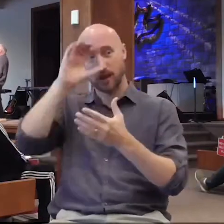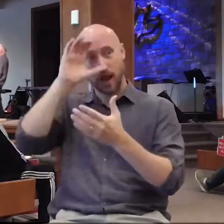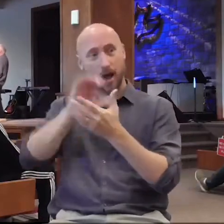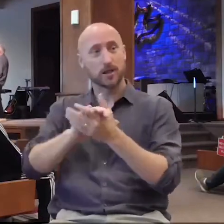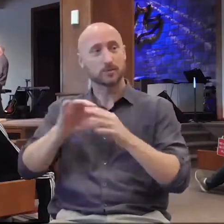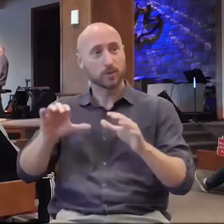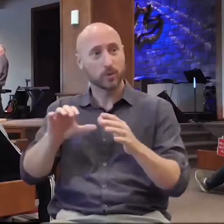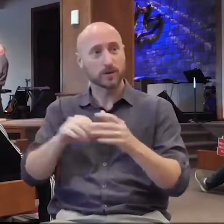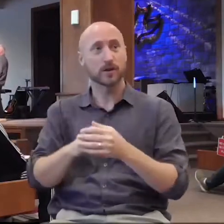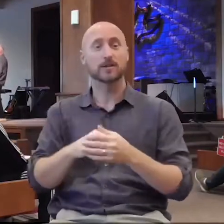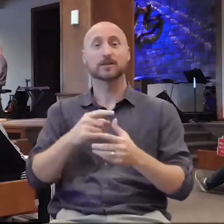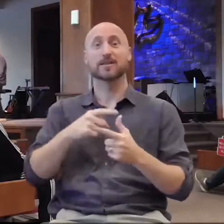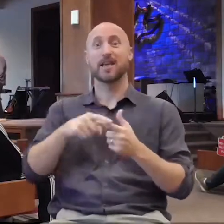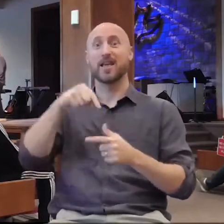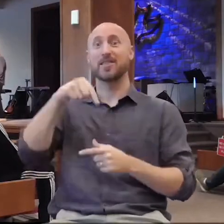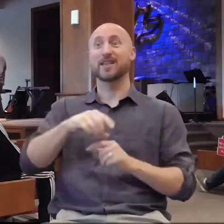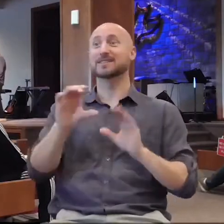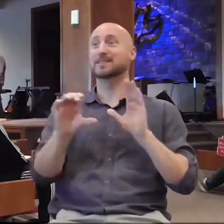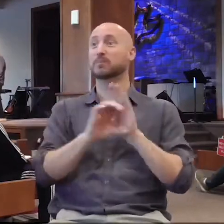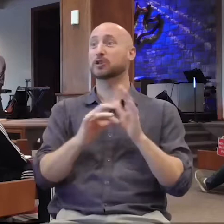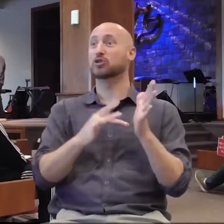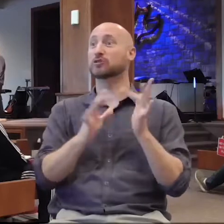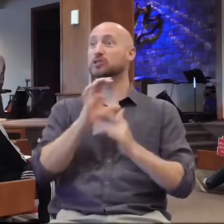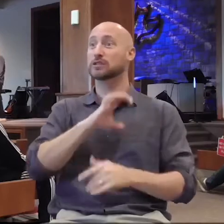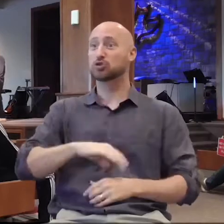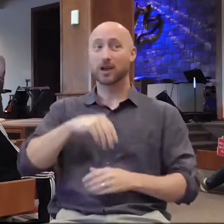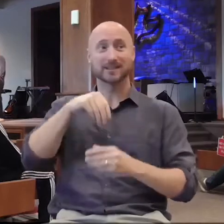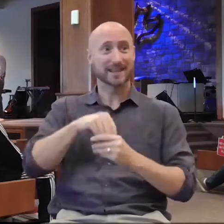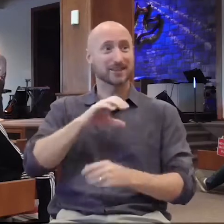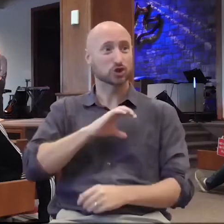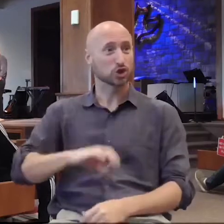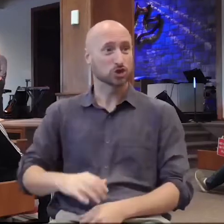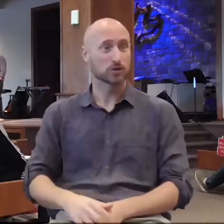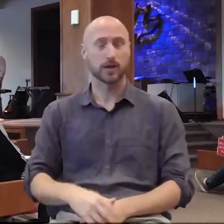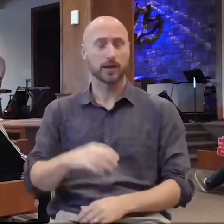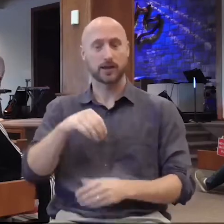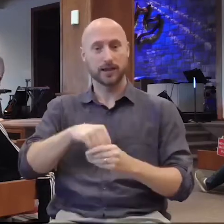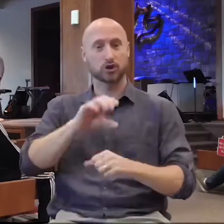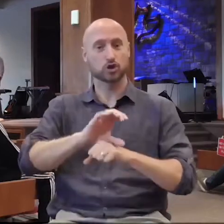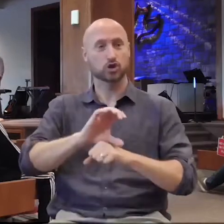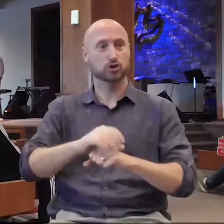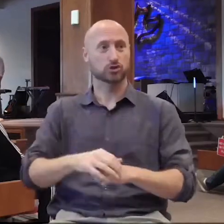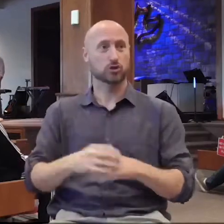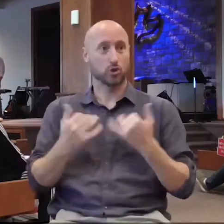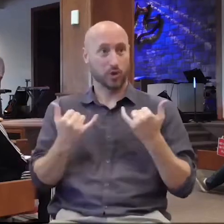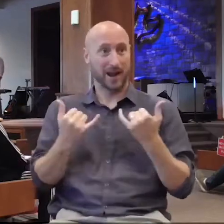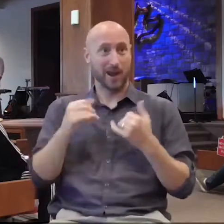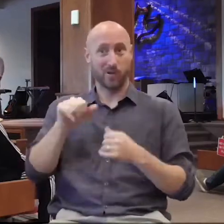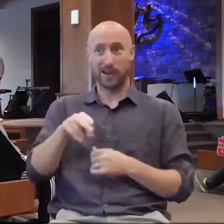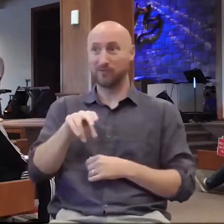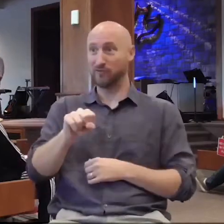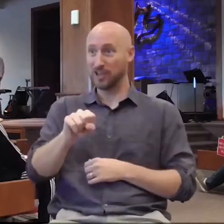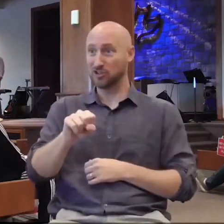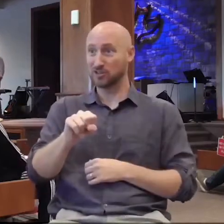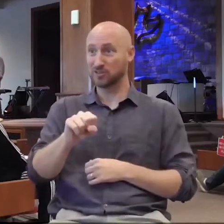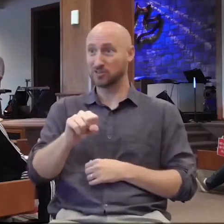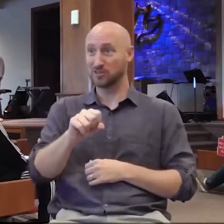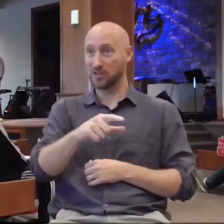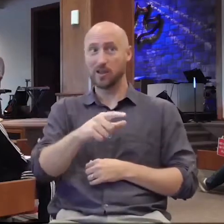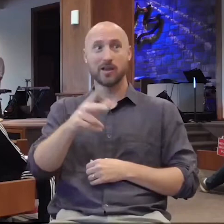a picture of Christ and the church. And here this Ephesian church is hearing it again right from the lips of Jesus.